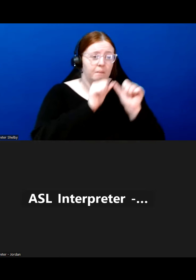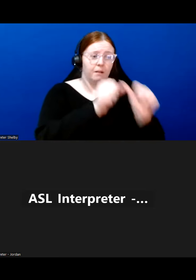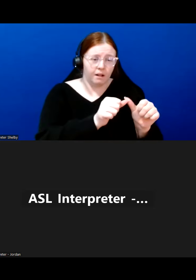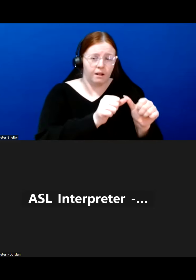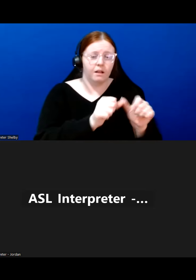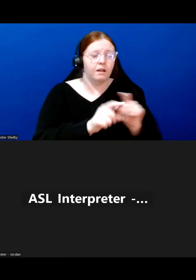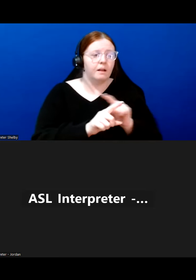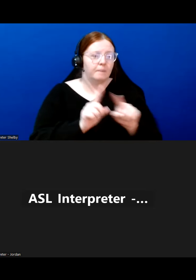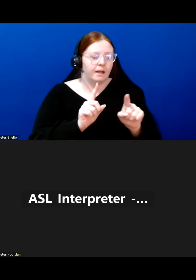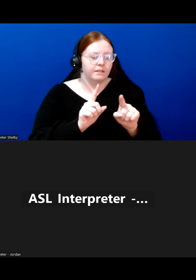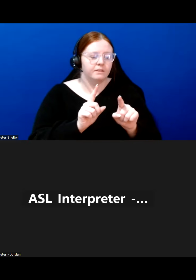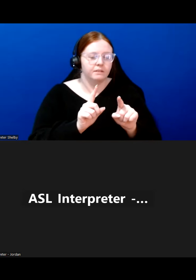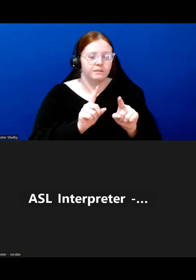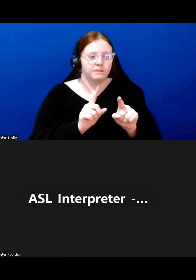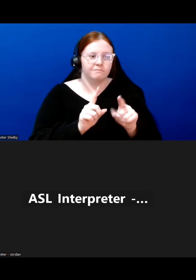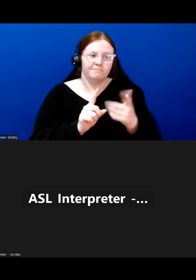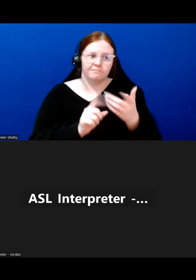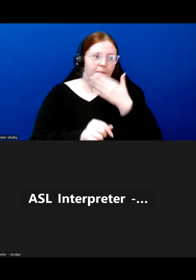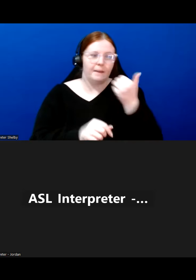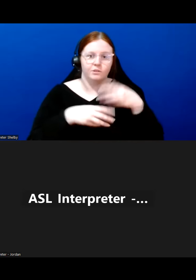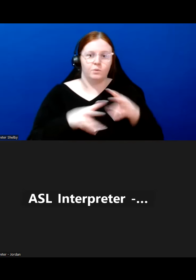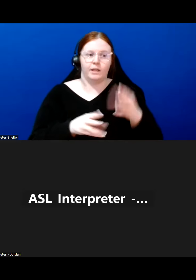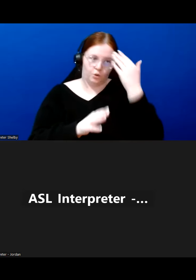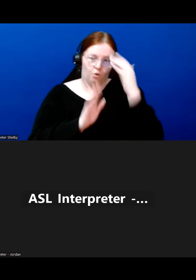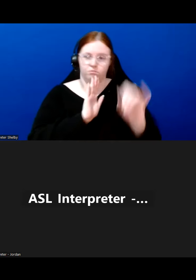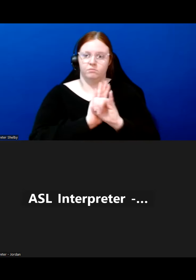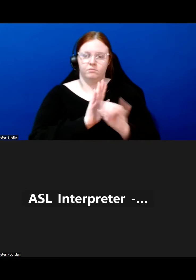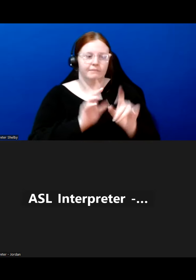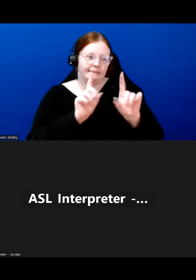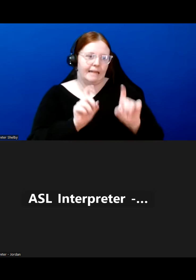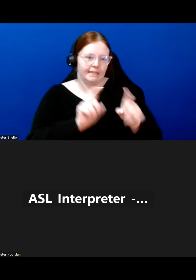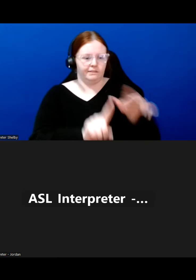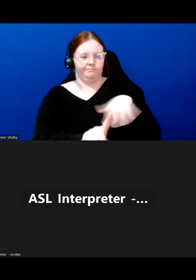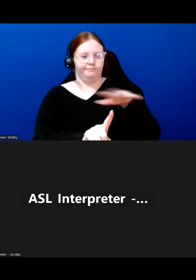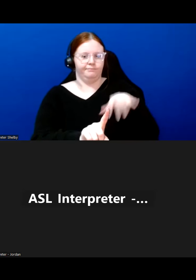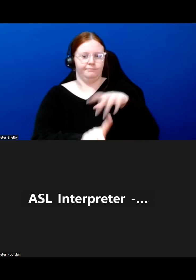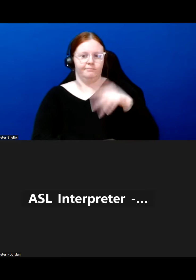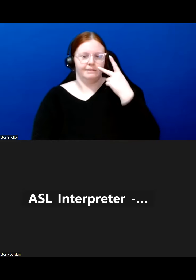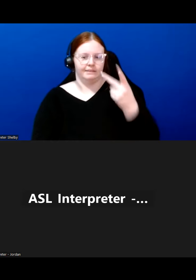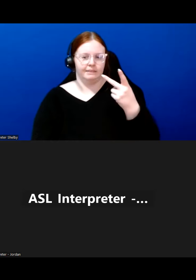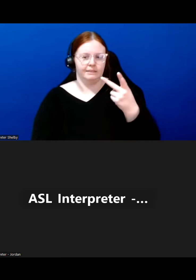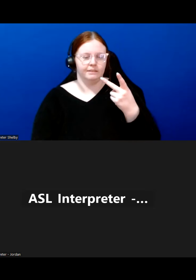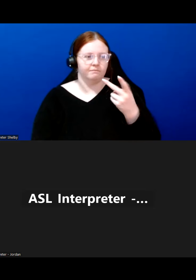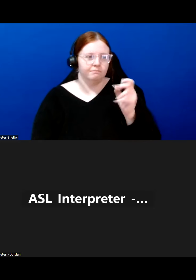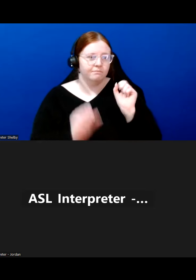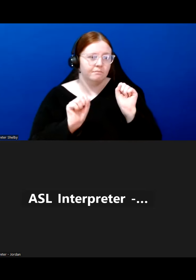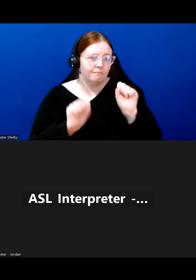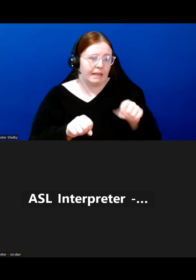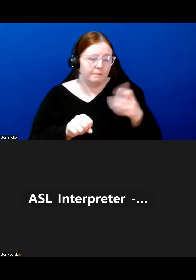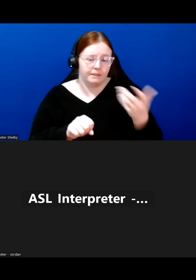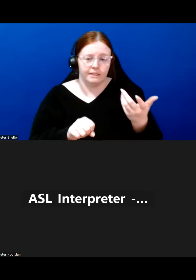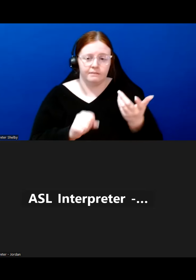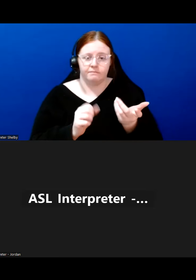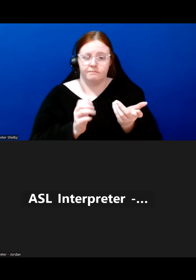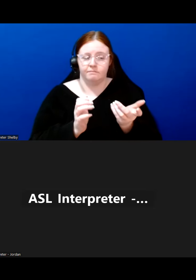take a thorough hearing assessment to truly determine the nature of your hearing loss and whether it could be